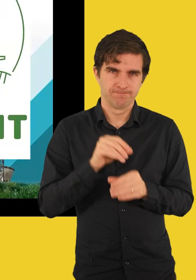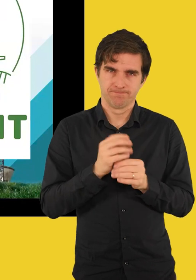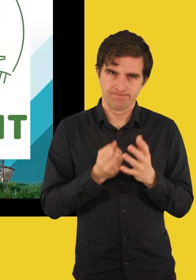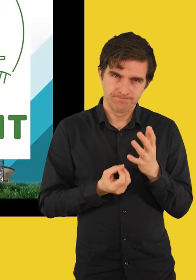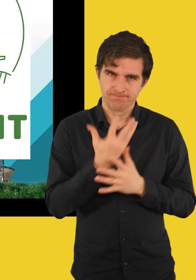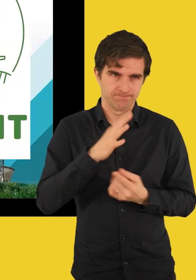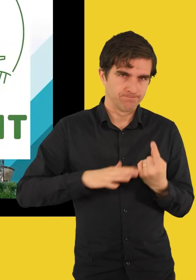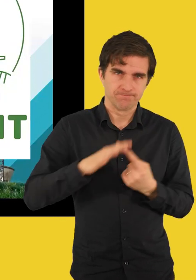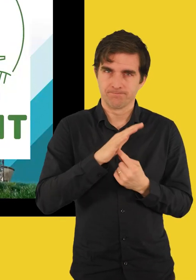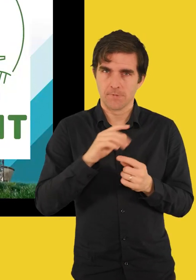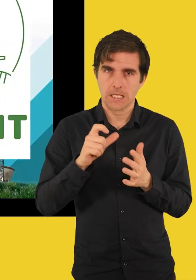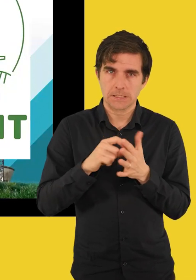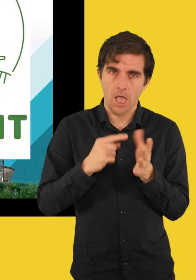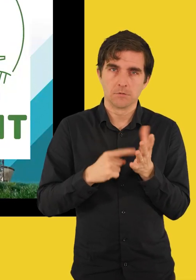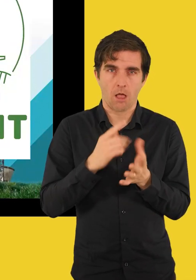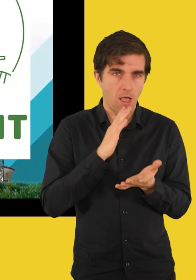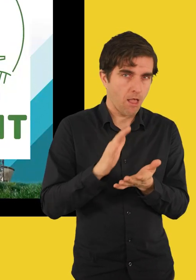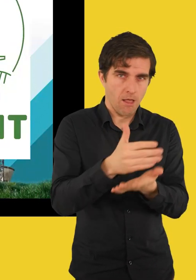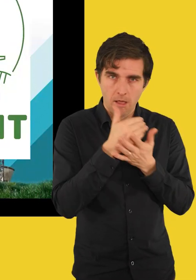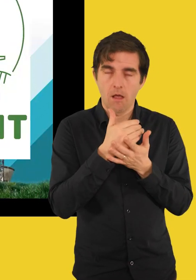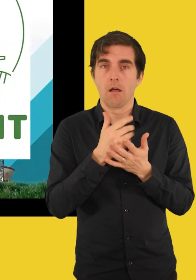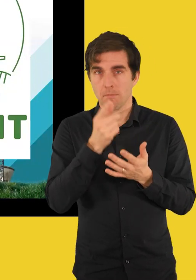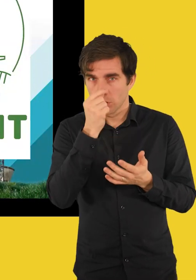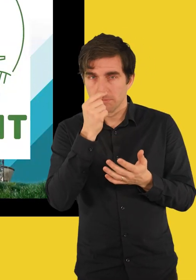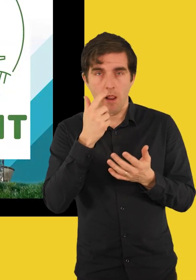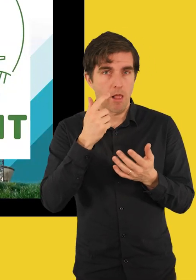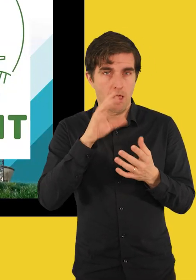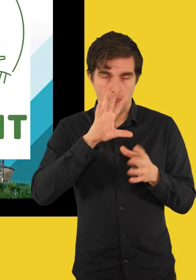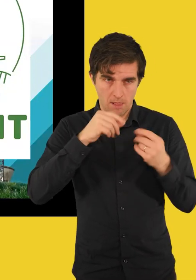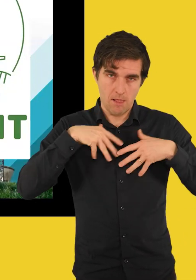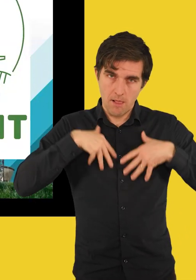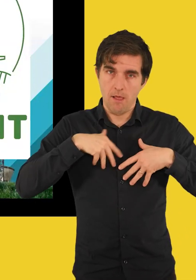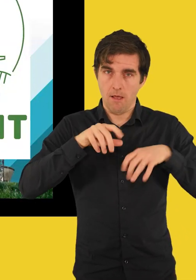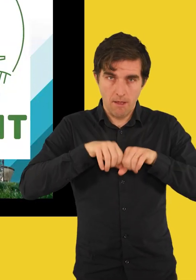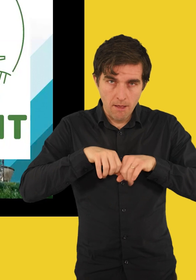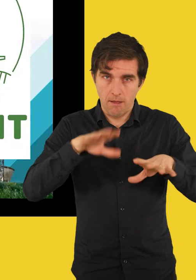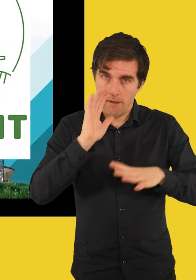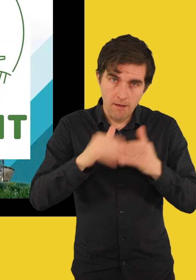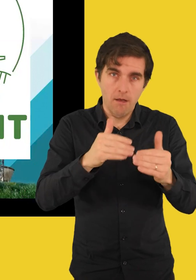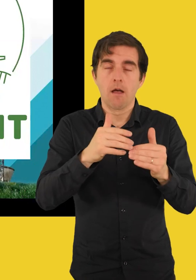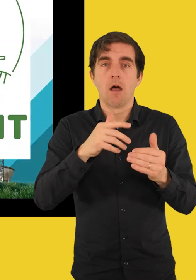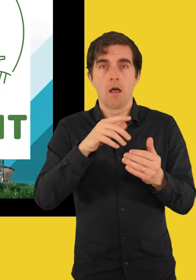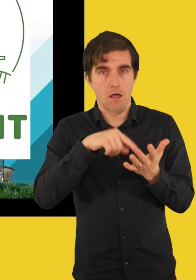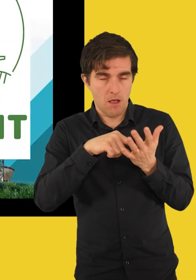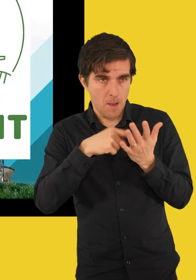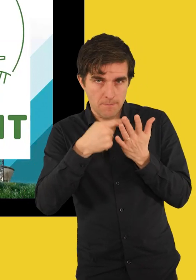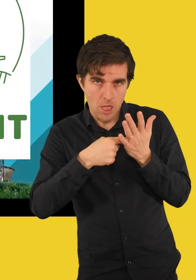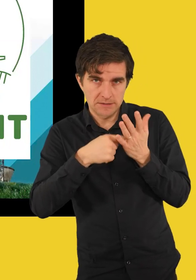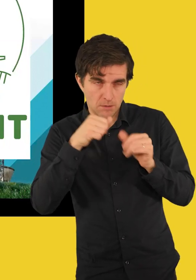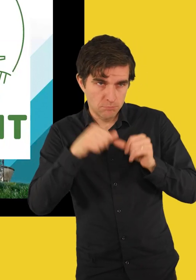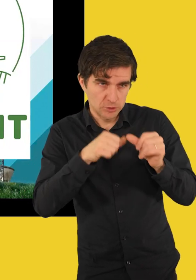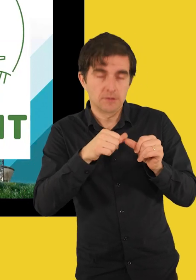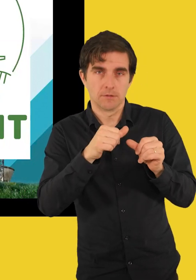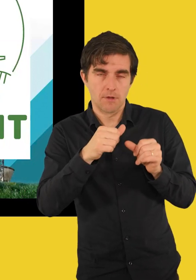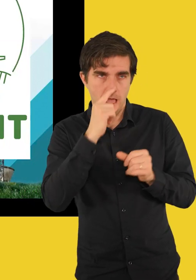of indicators, the acquisition of data, and embedding wherever possible the learning into policy and process as we